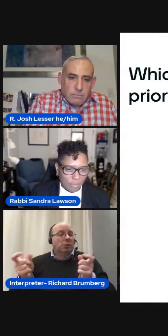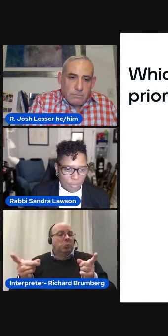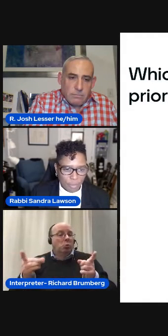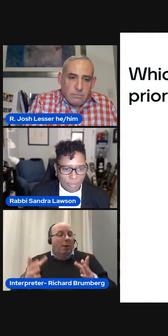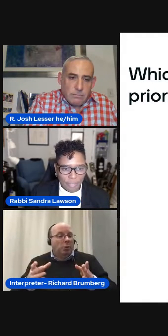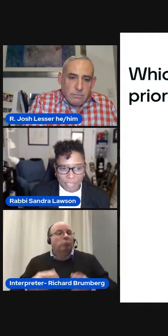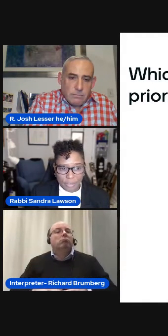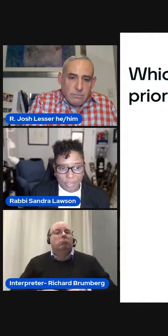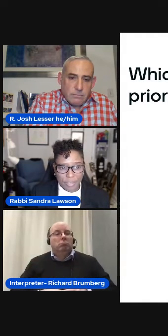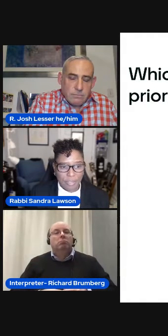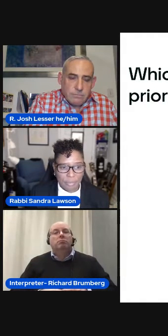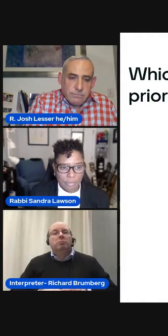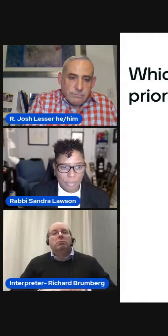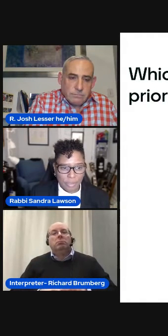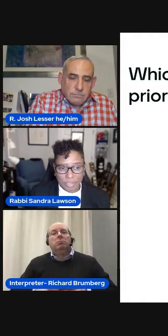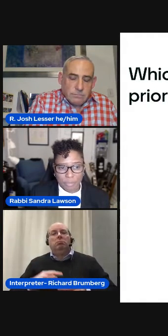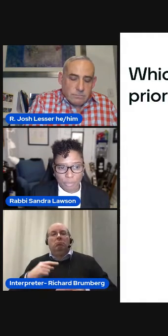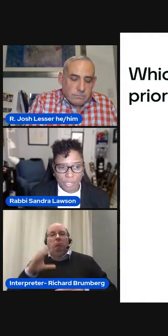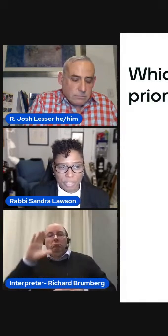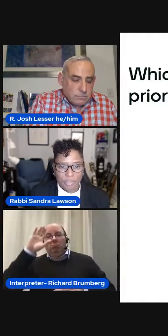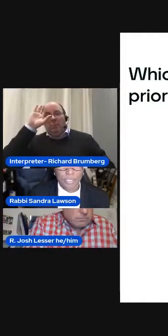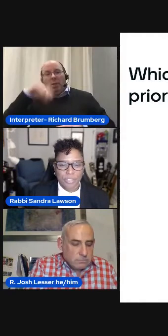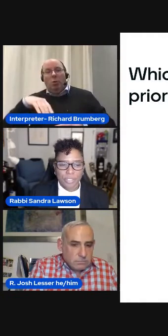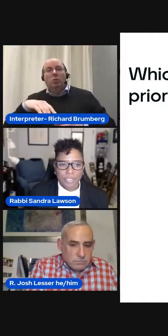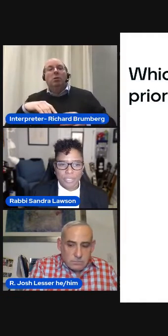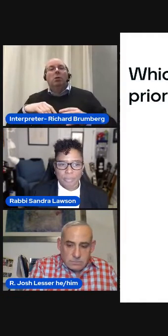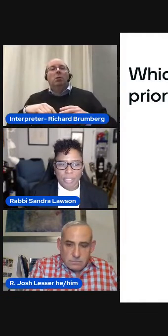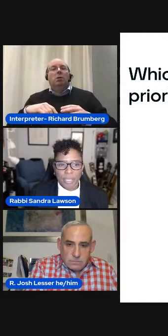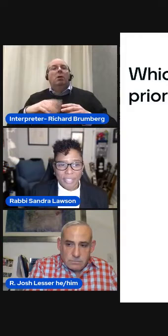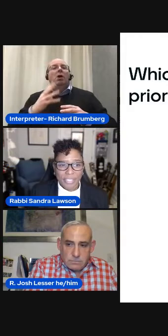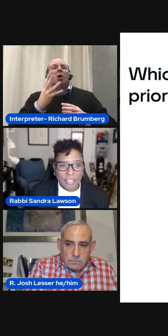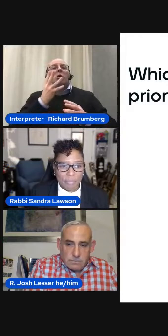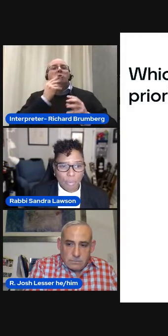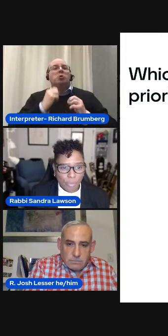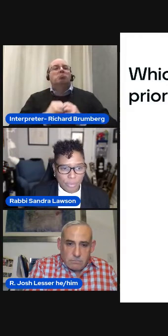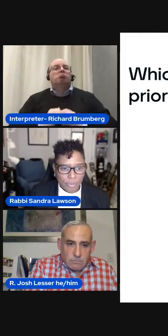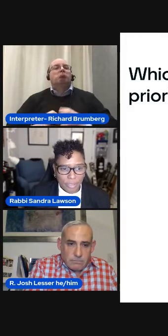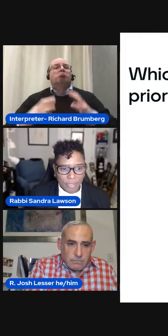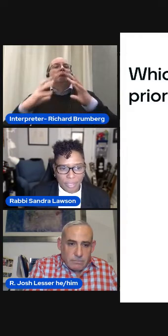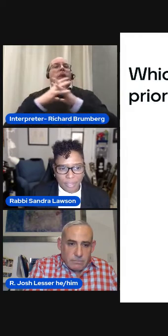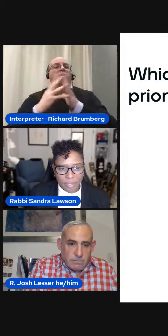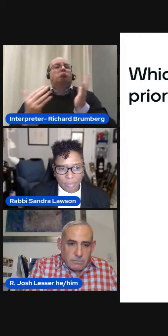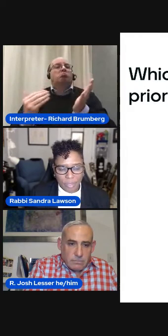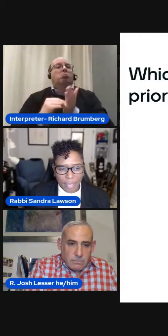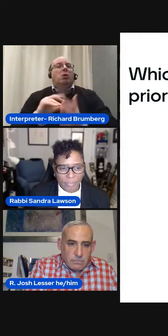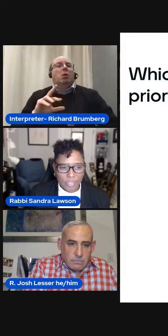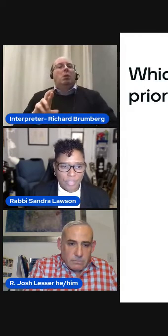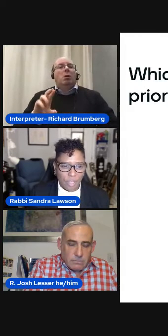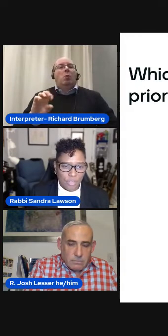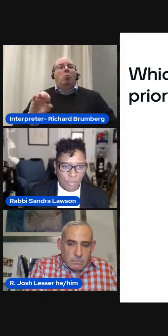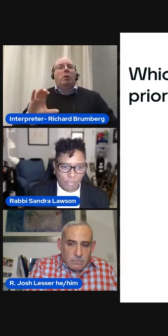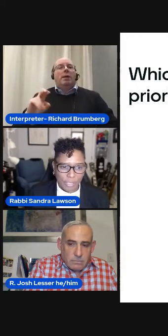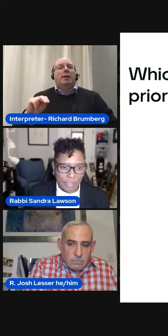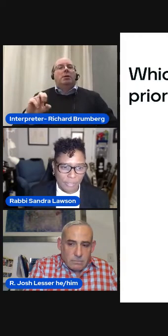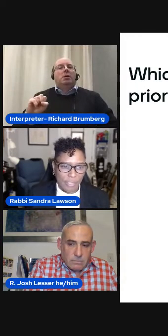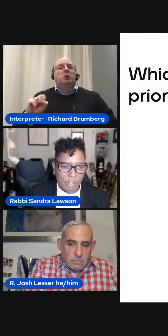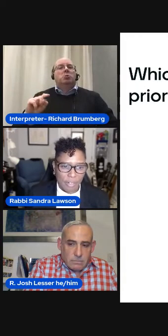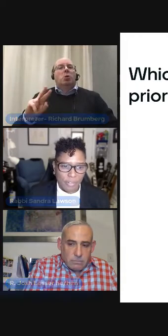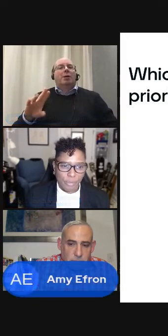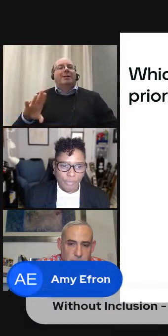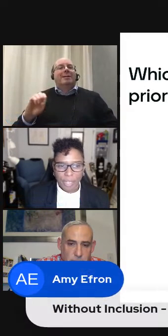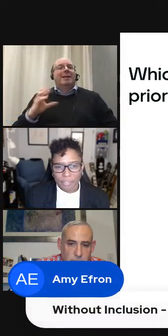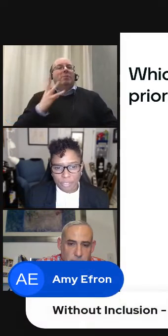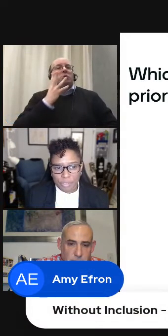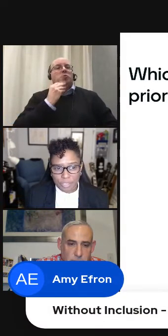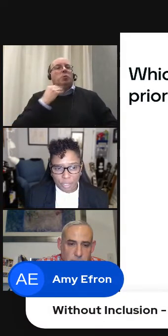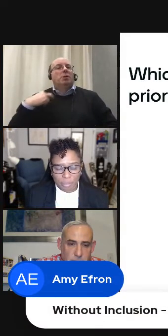working with the value system of reconstructing Judaism, I think it's important, and this is also reflective in our